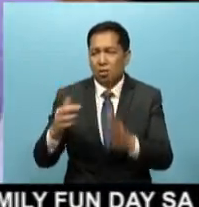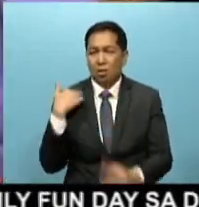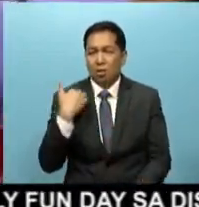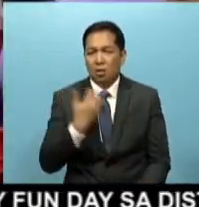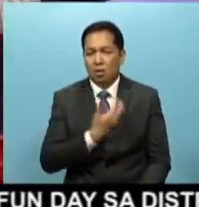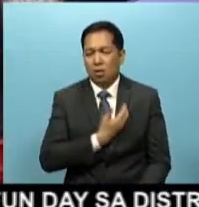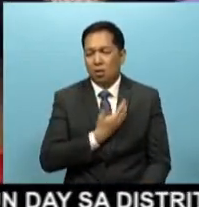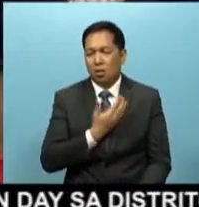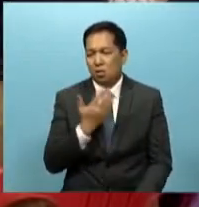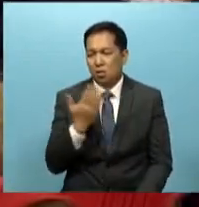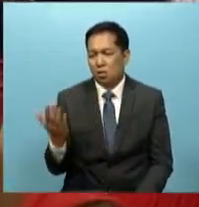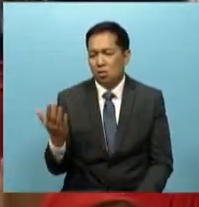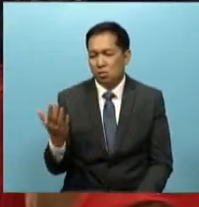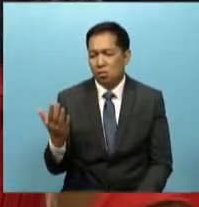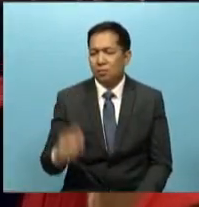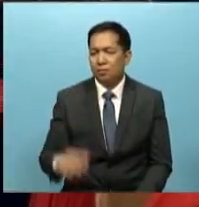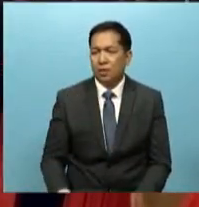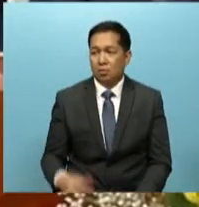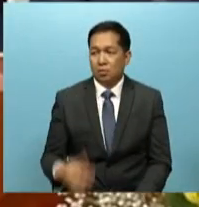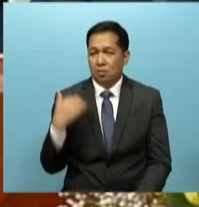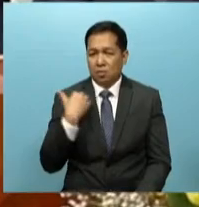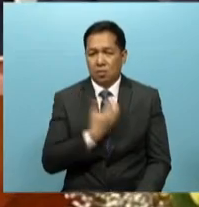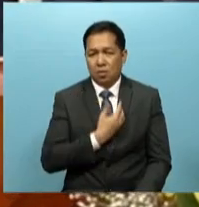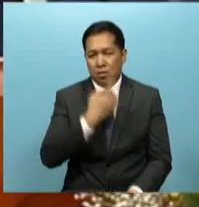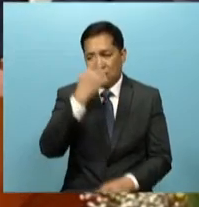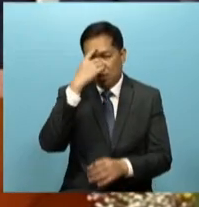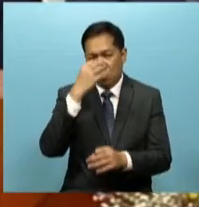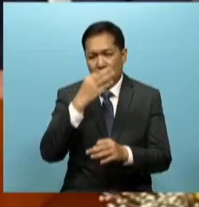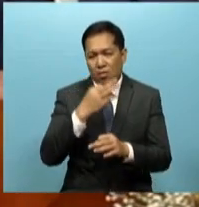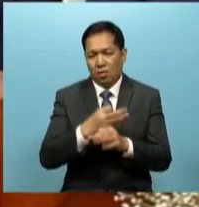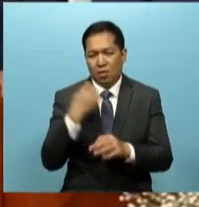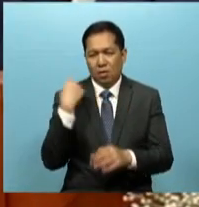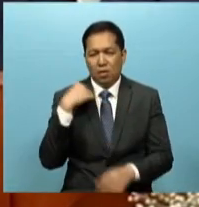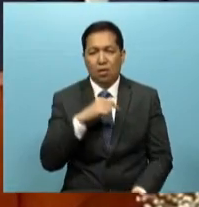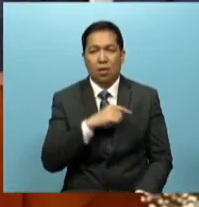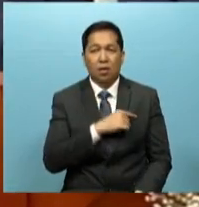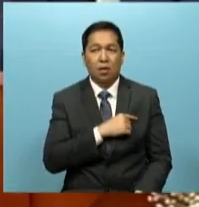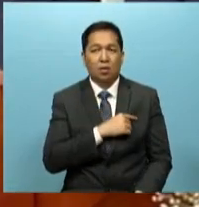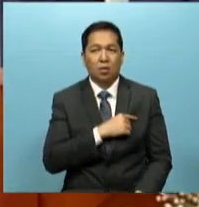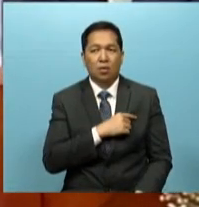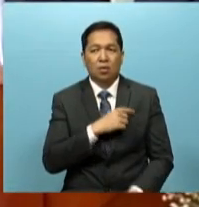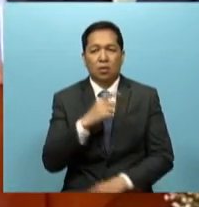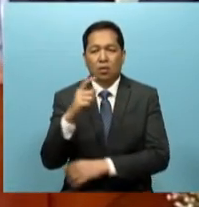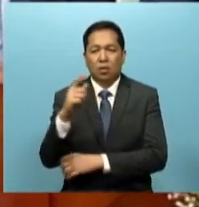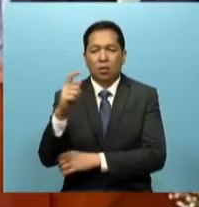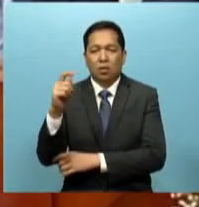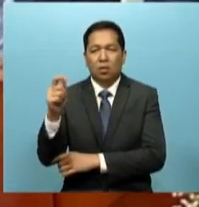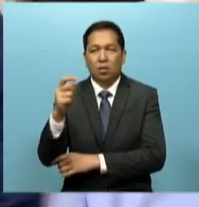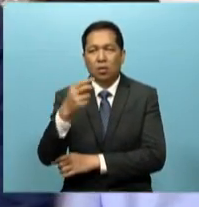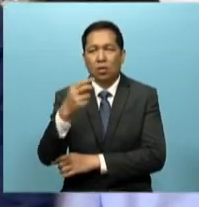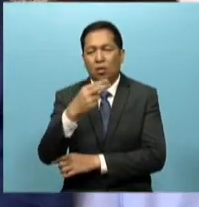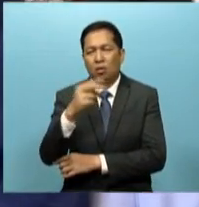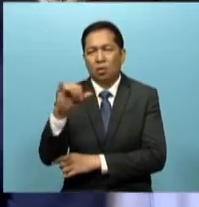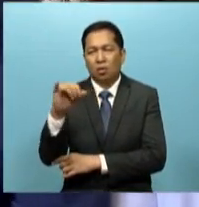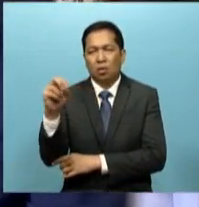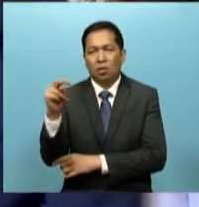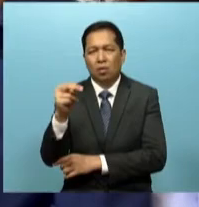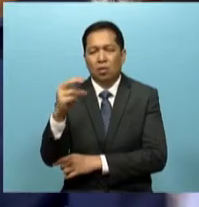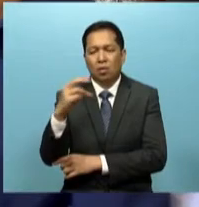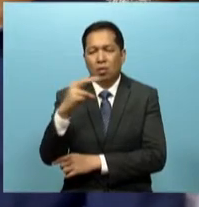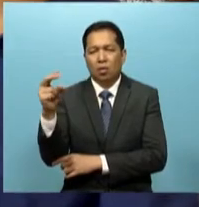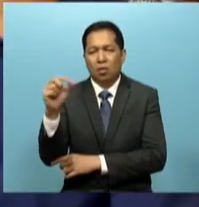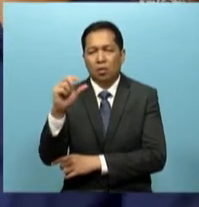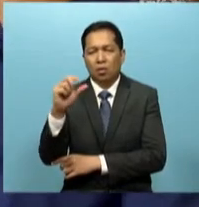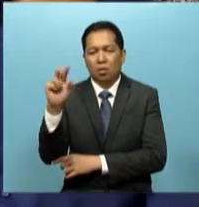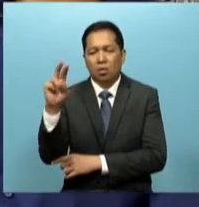Vimanalo. We firmly believe that the establishment of Chaum Chau Cambodia Group Worship Service